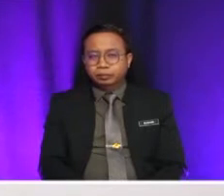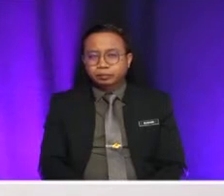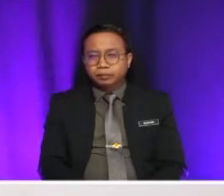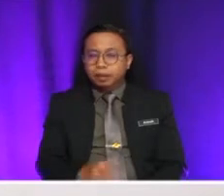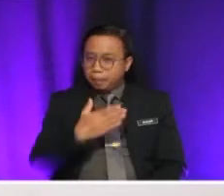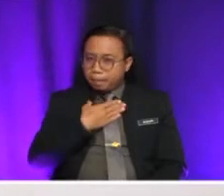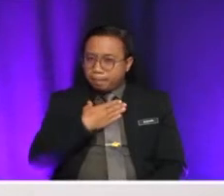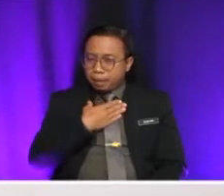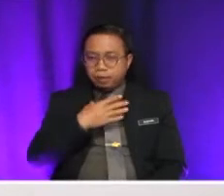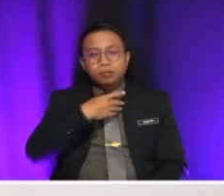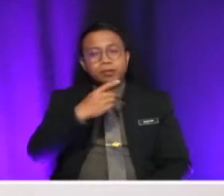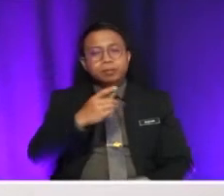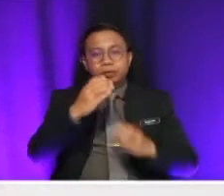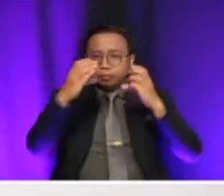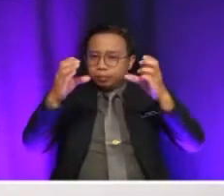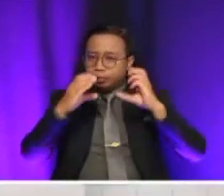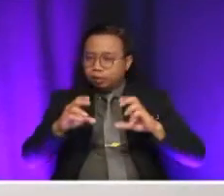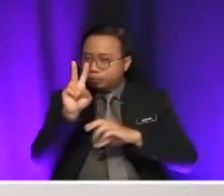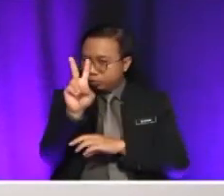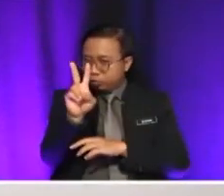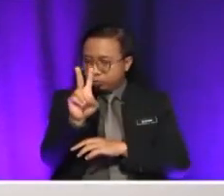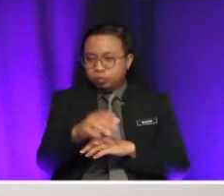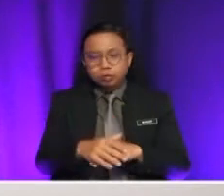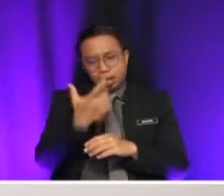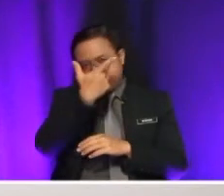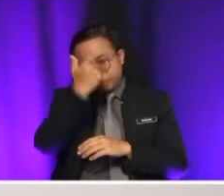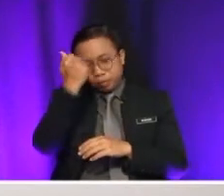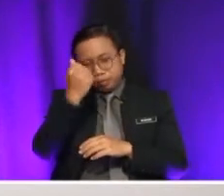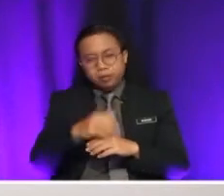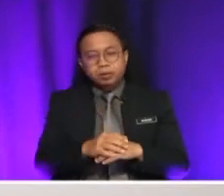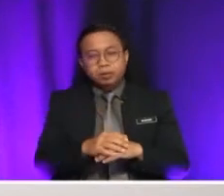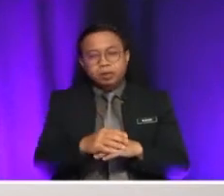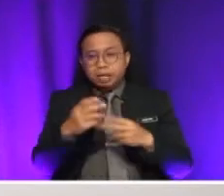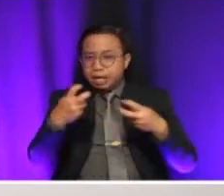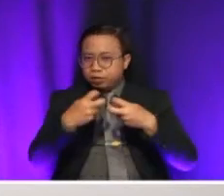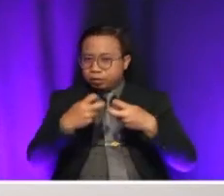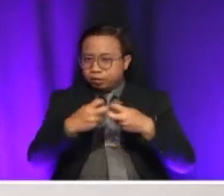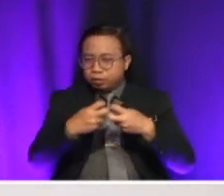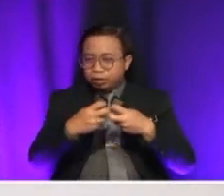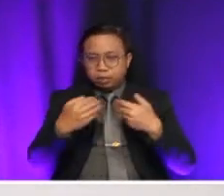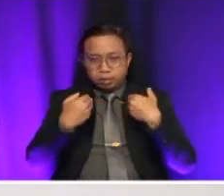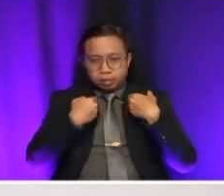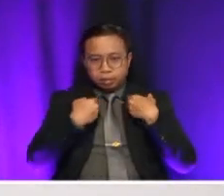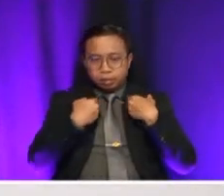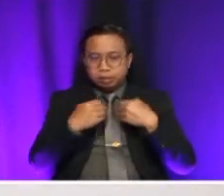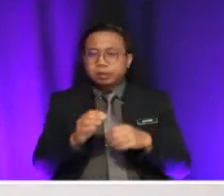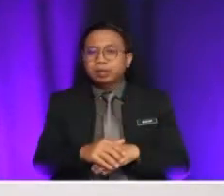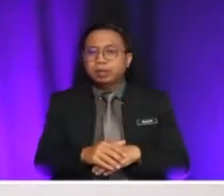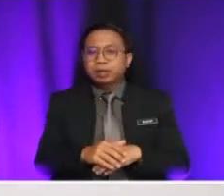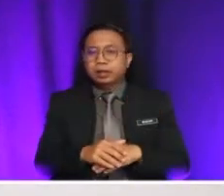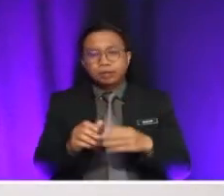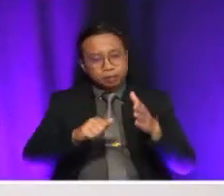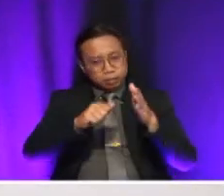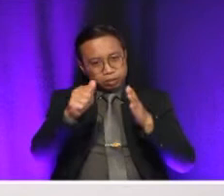My favorite paragraph would be paragraph 2. This is because electricity, they have like their own disadvantages,